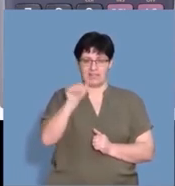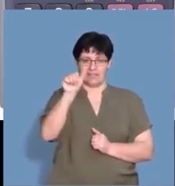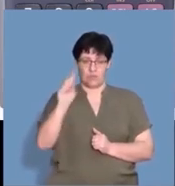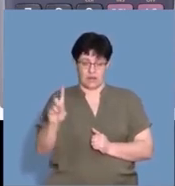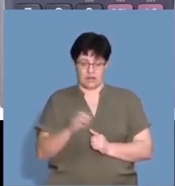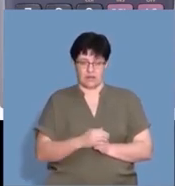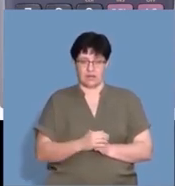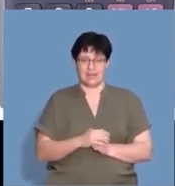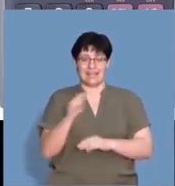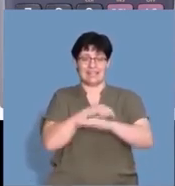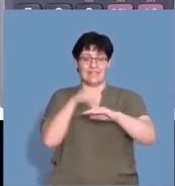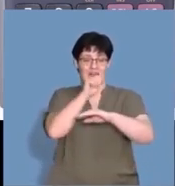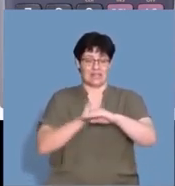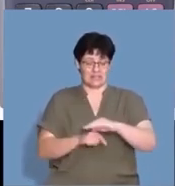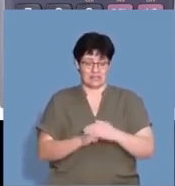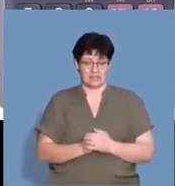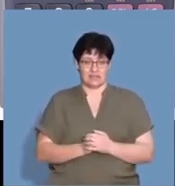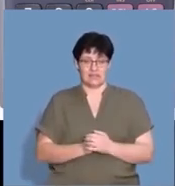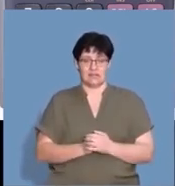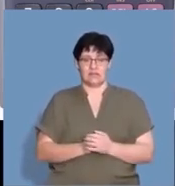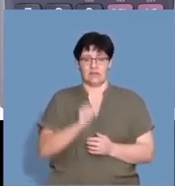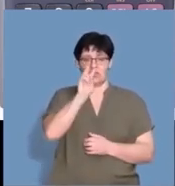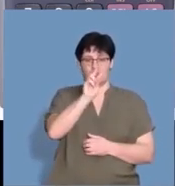434.61 divided by